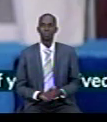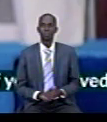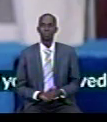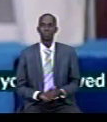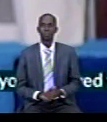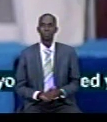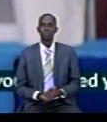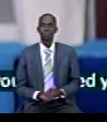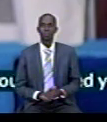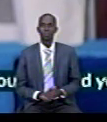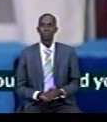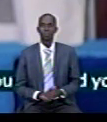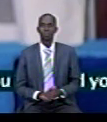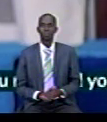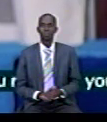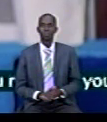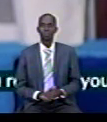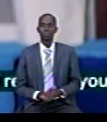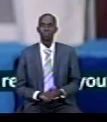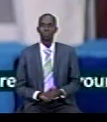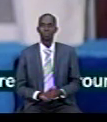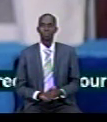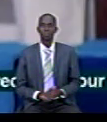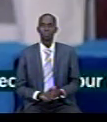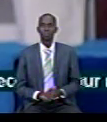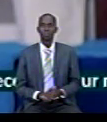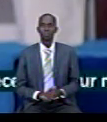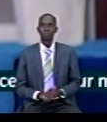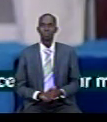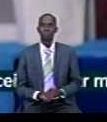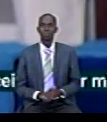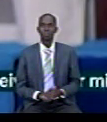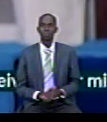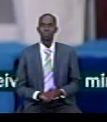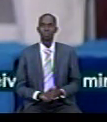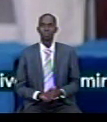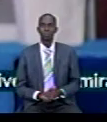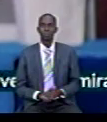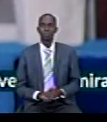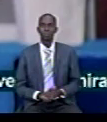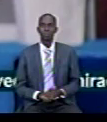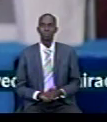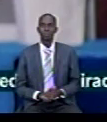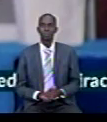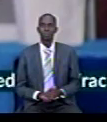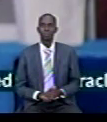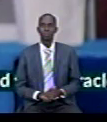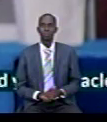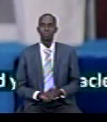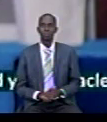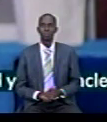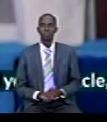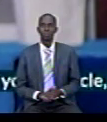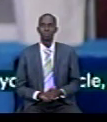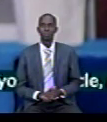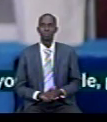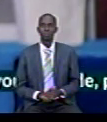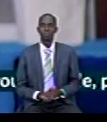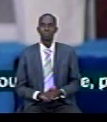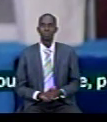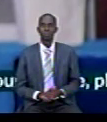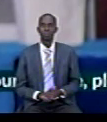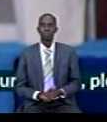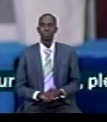jiya na dai zo da faith tun daga gida na ce in na zo na ba da gaskiya zan warke haka kuma ya